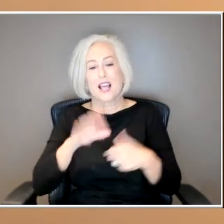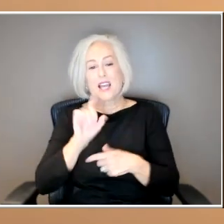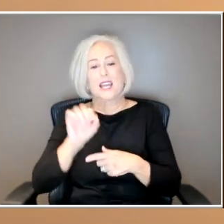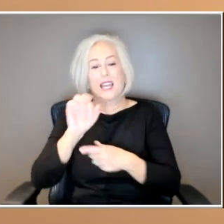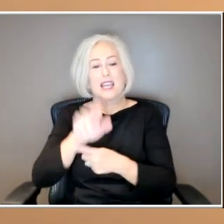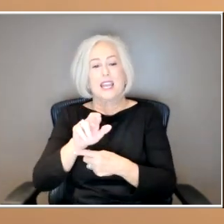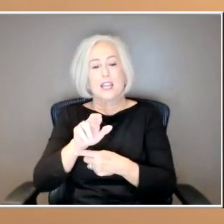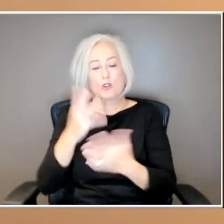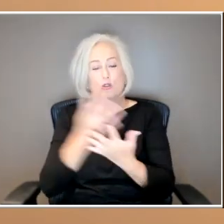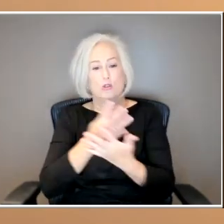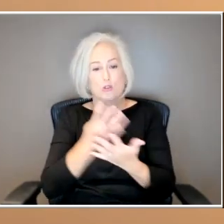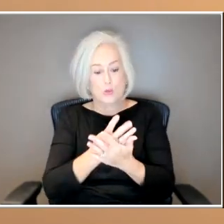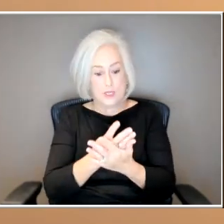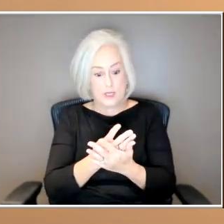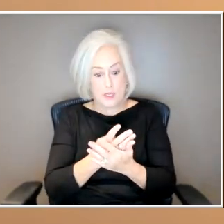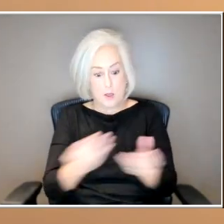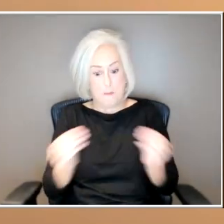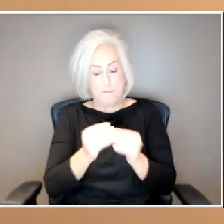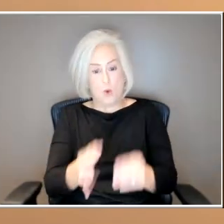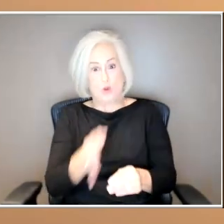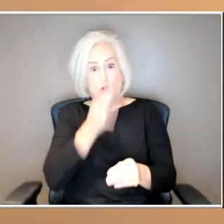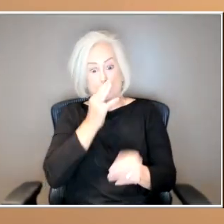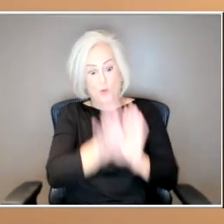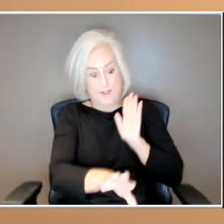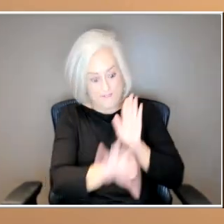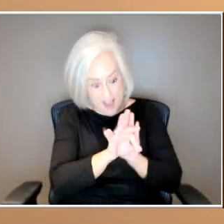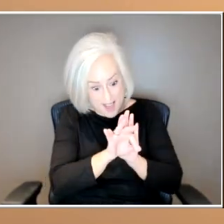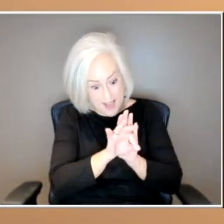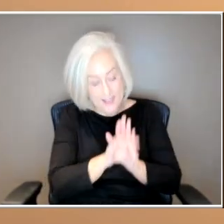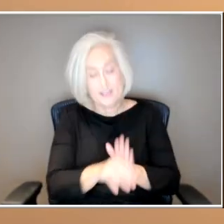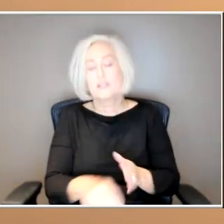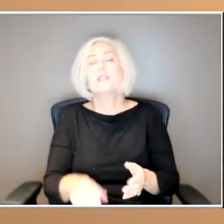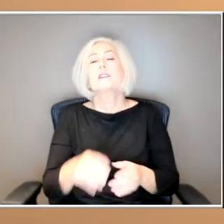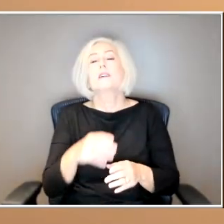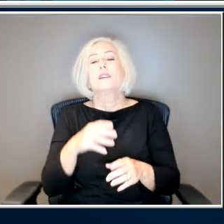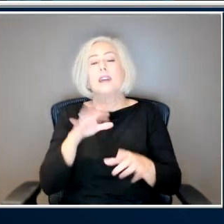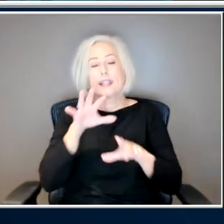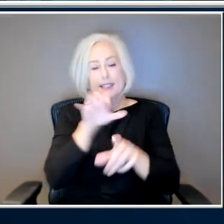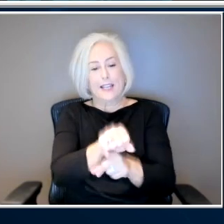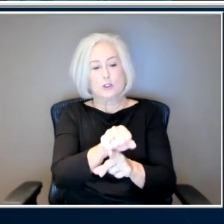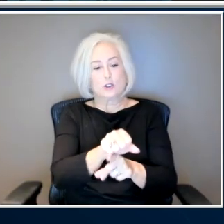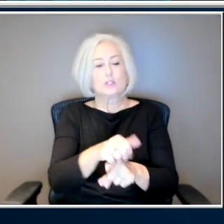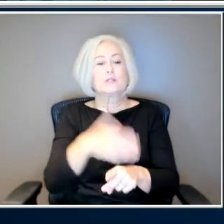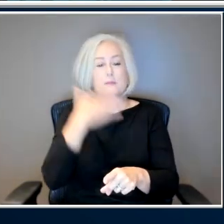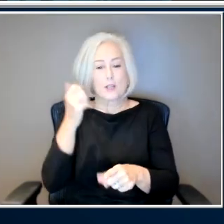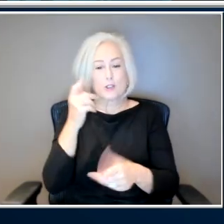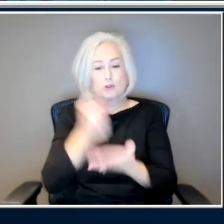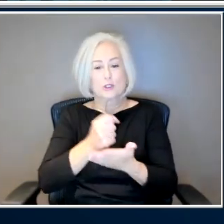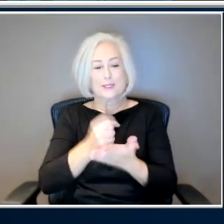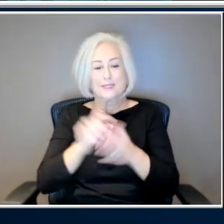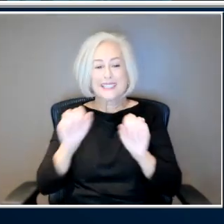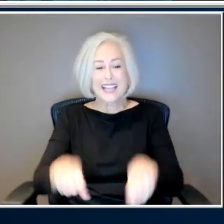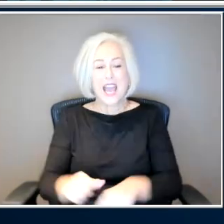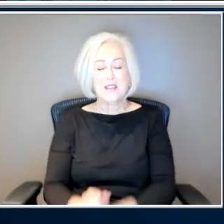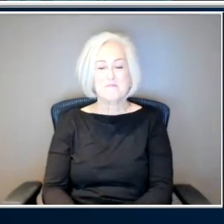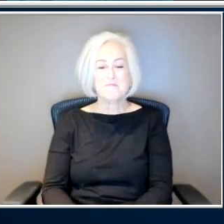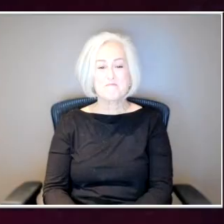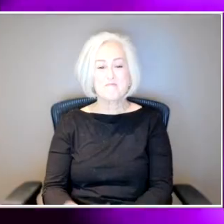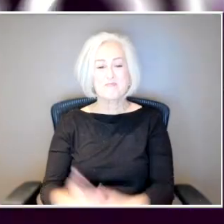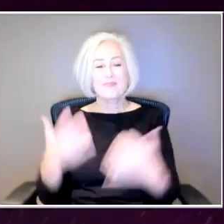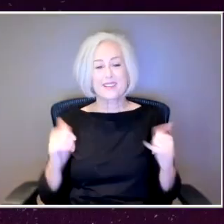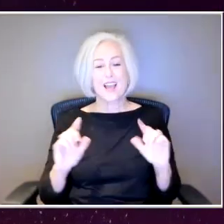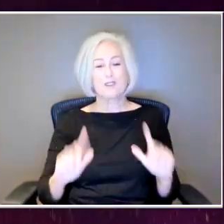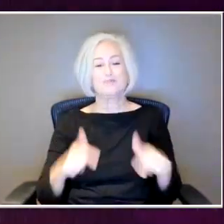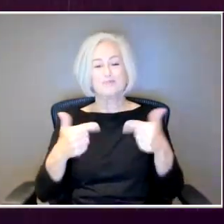sooner we can find it, the sooner we can detect it, the better we can do in terms of cure and treatment for that. I want to get to some questions from our community